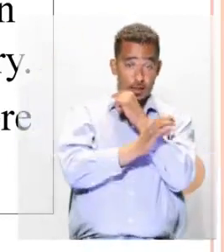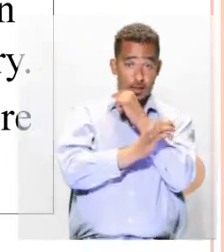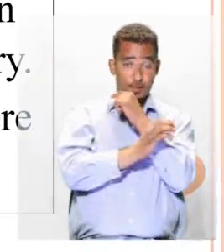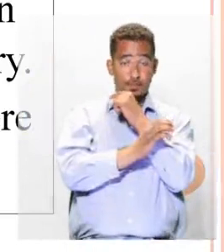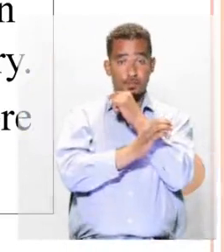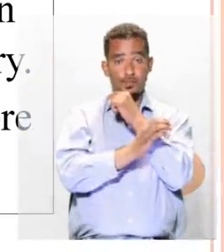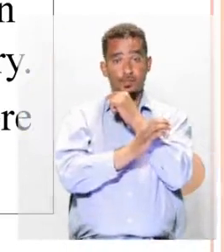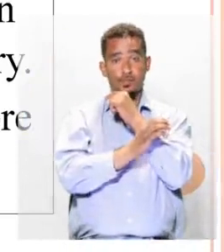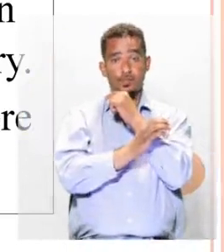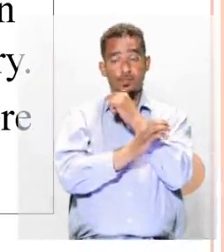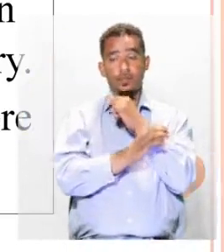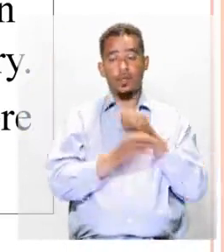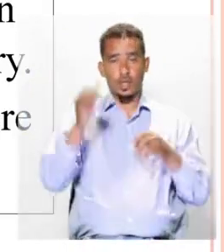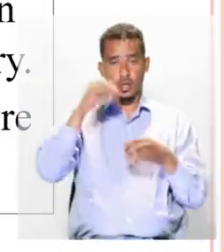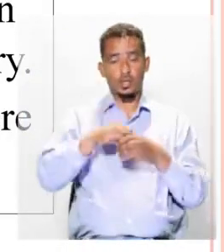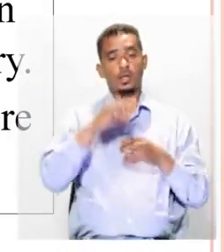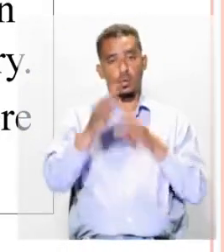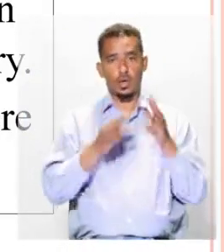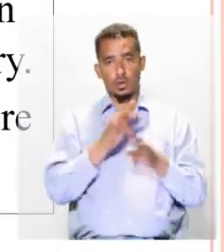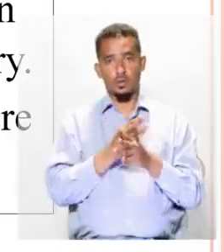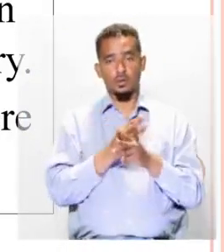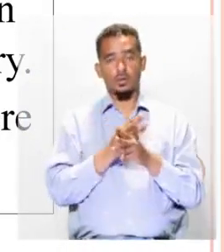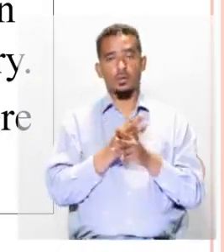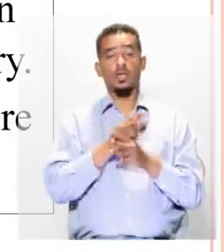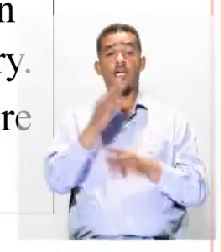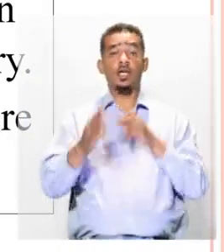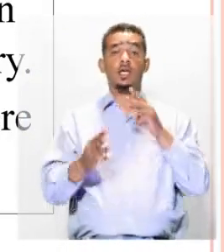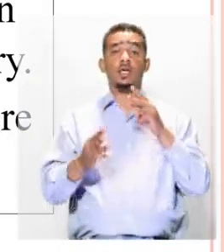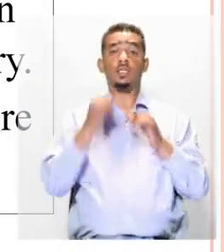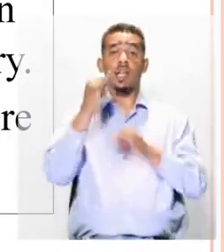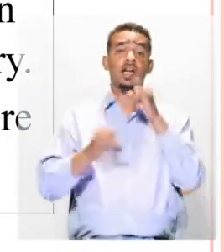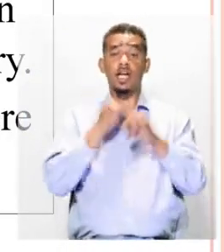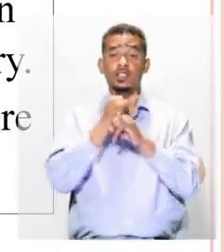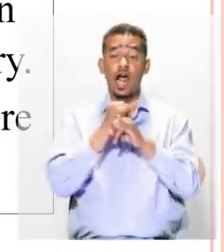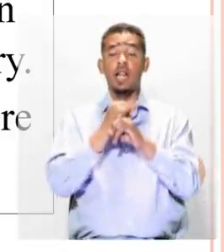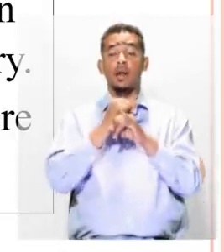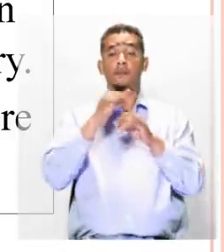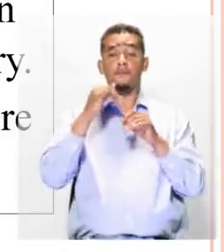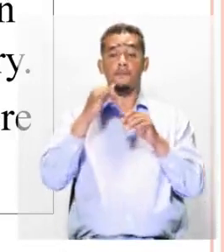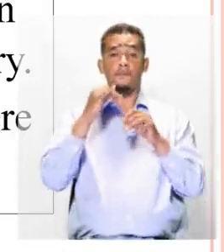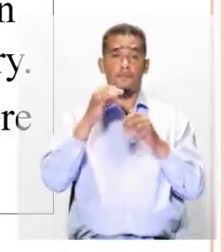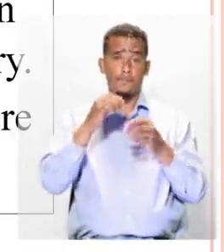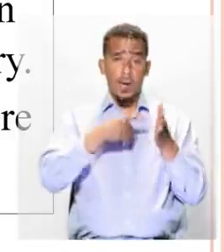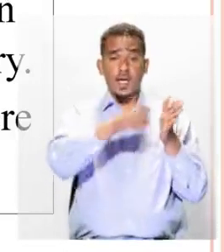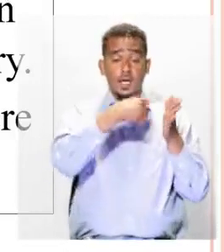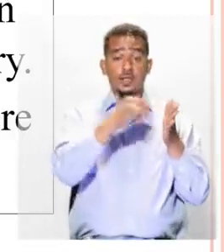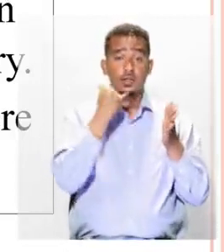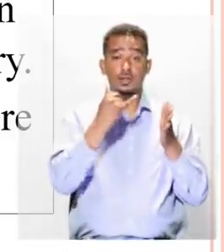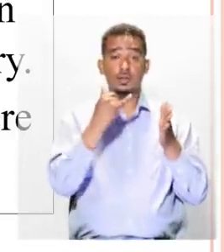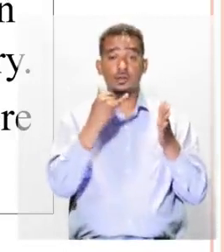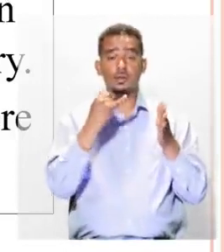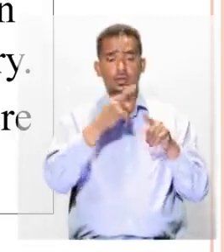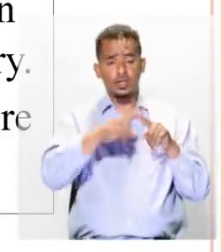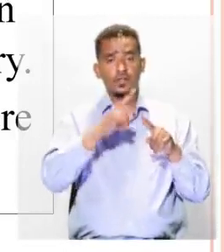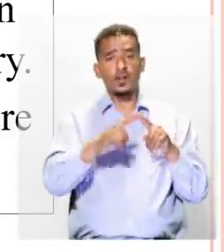be in the world. We call it international migration. International migration happened in various